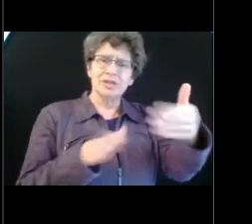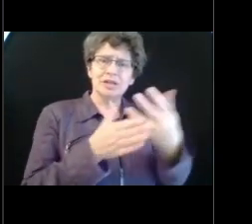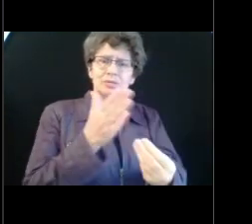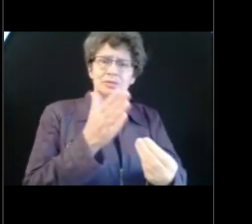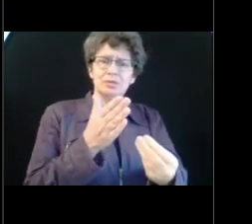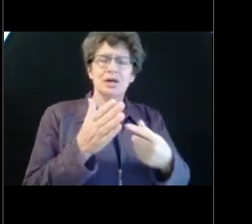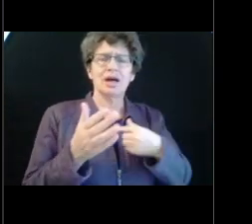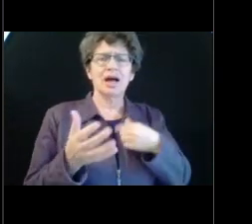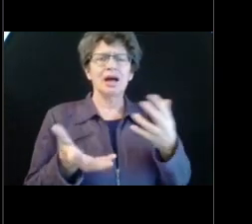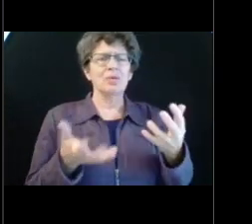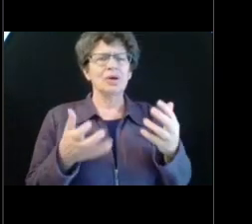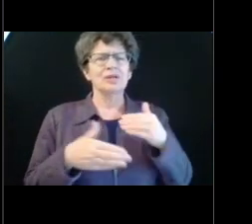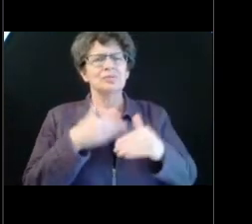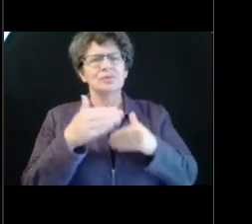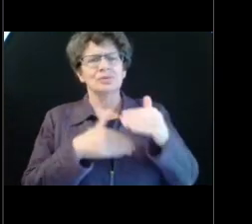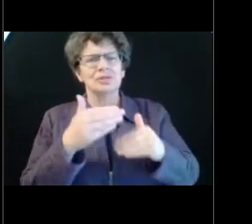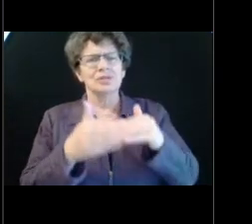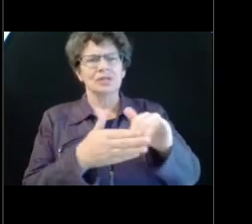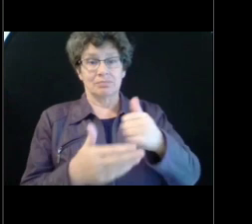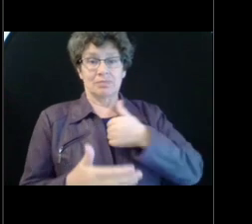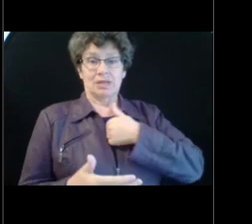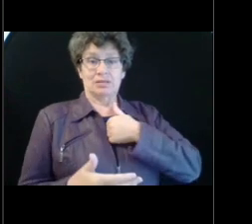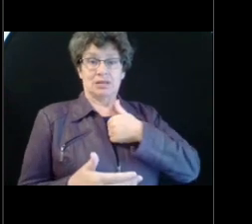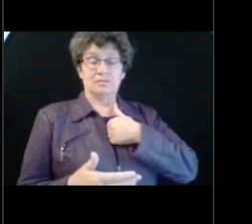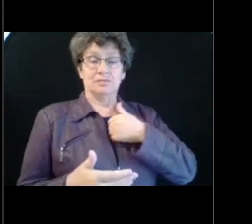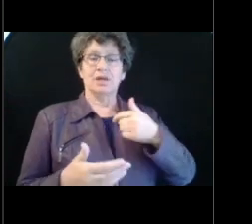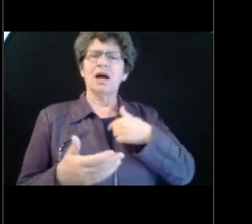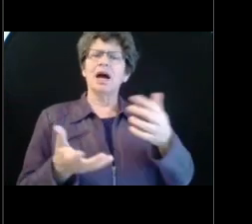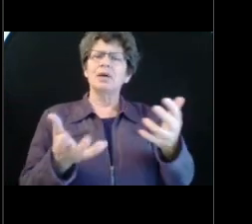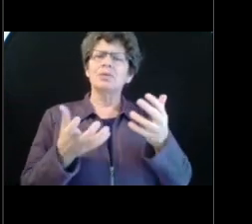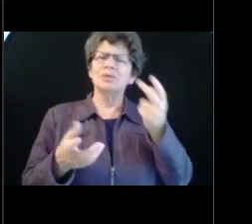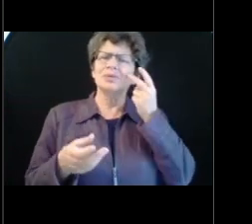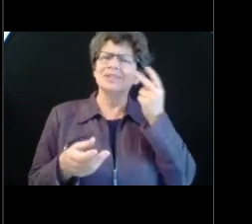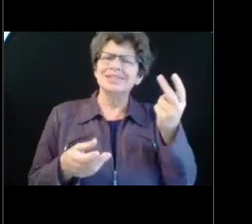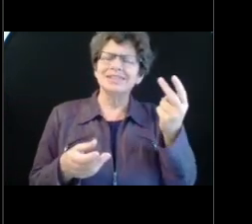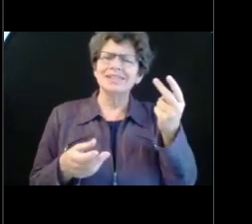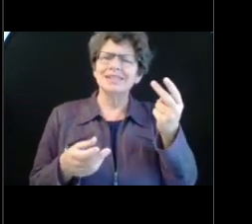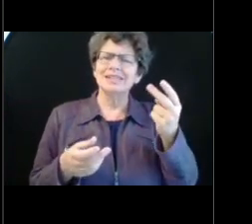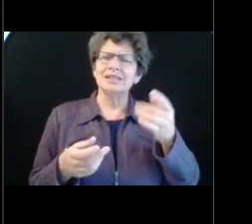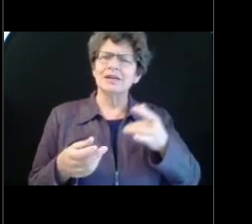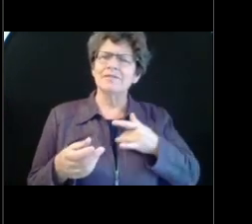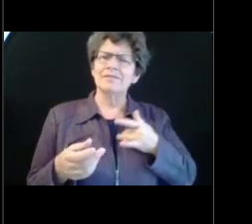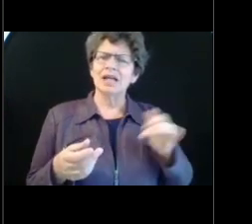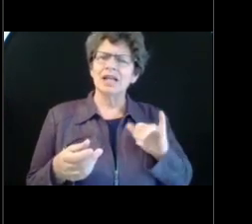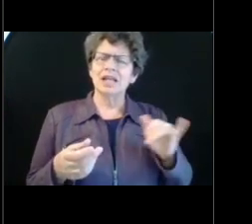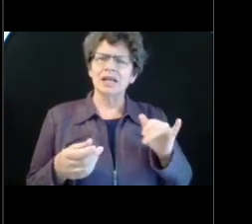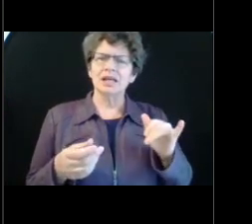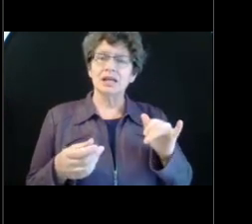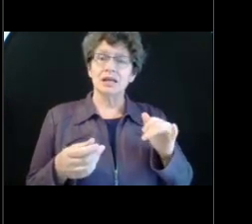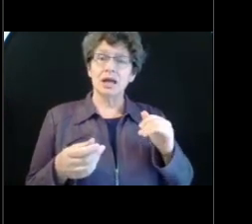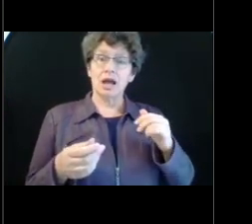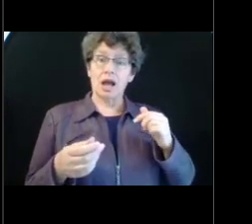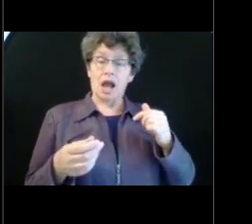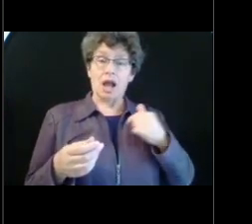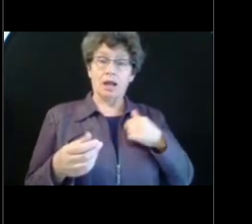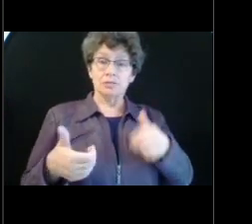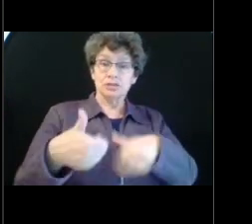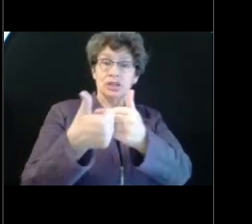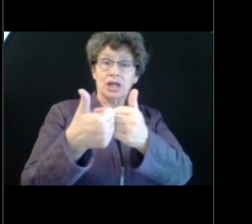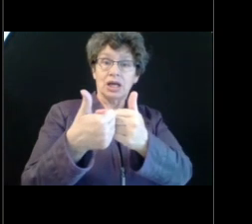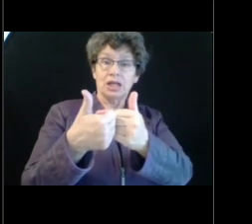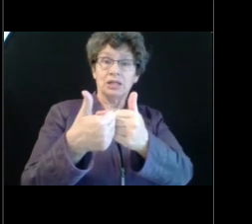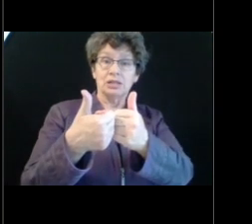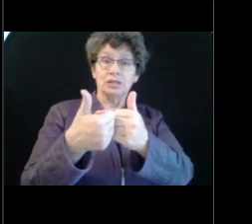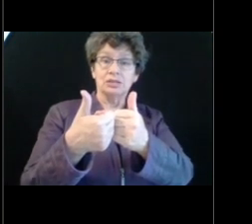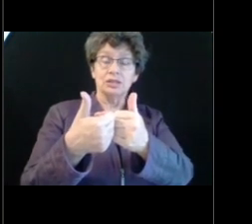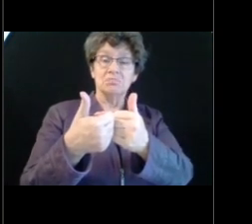processing this for myself. I wanted to see what it was like to be active in the face of a challenge rather than to sitting.